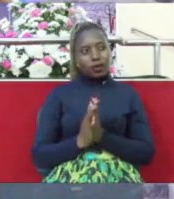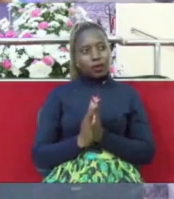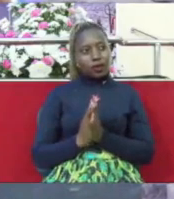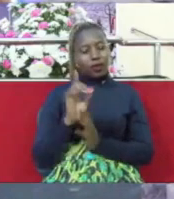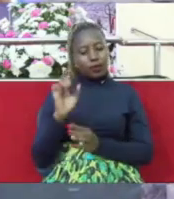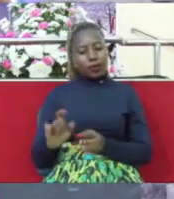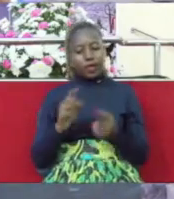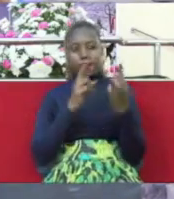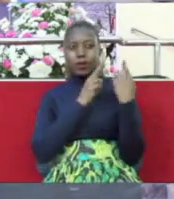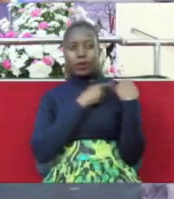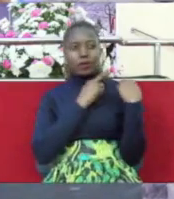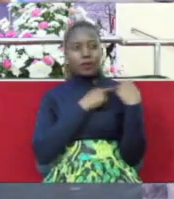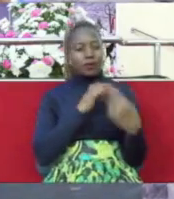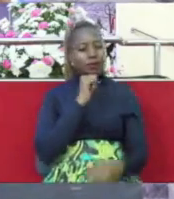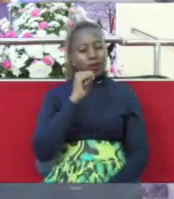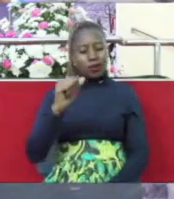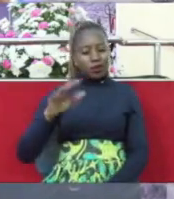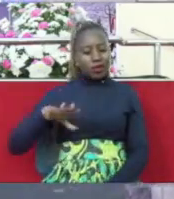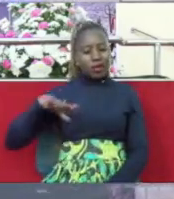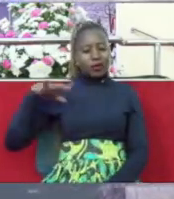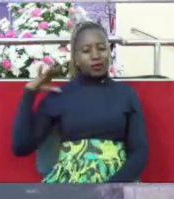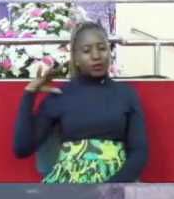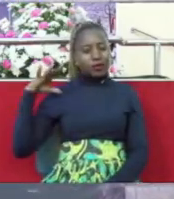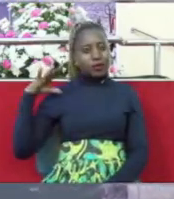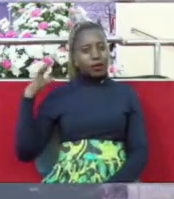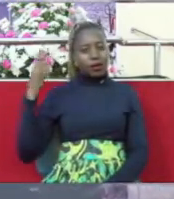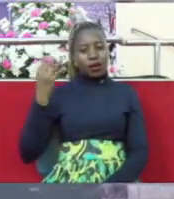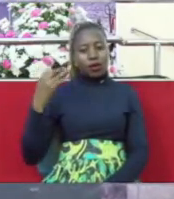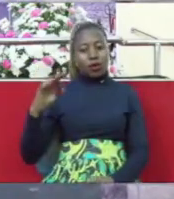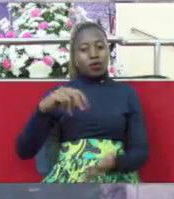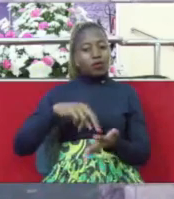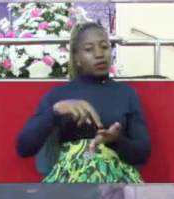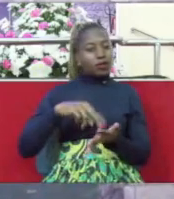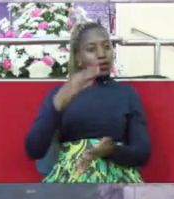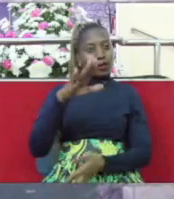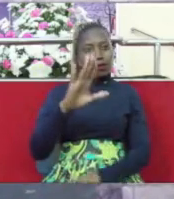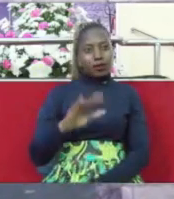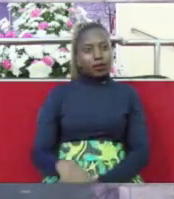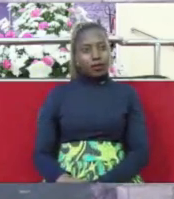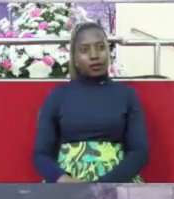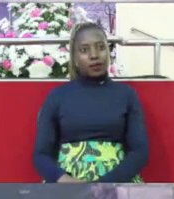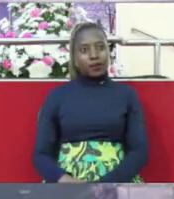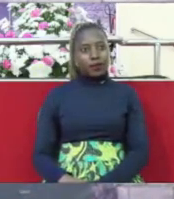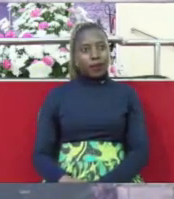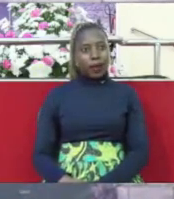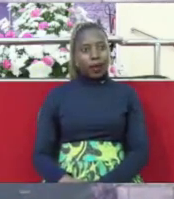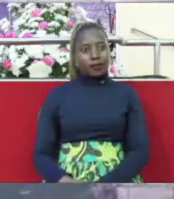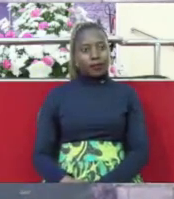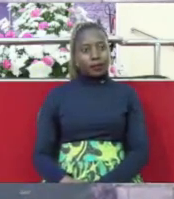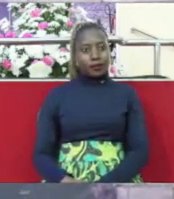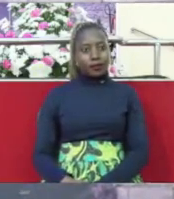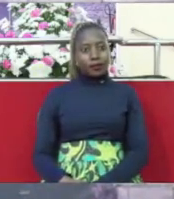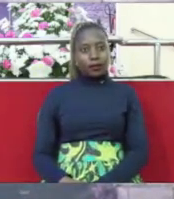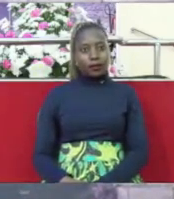Let us not be proud of our standing. Tujizifunie sasa kusimama kwetu. But get to a point where we are seeking fellowship with him, because it's